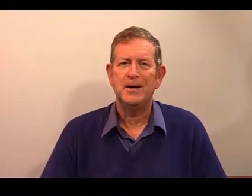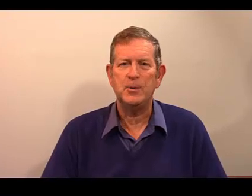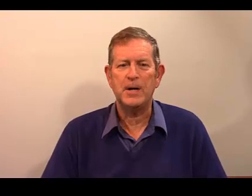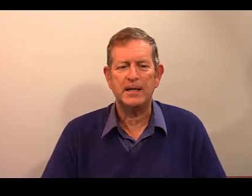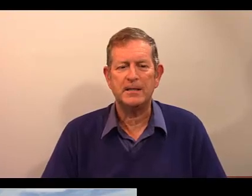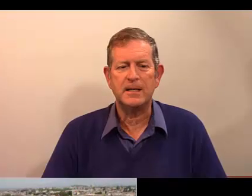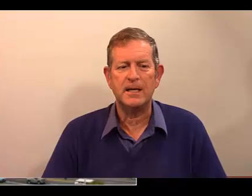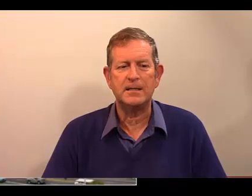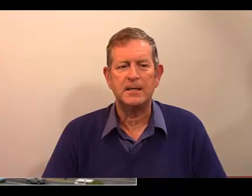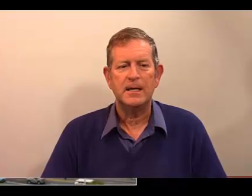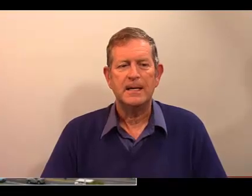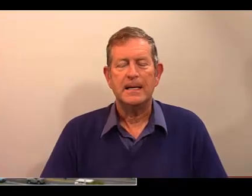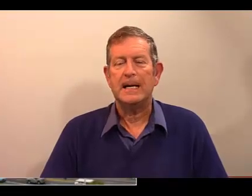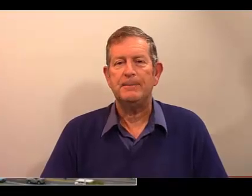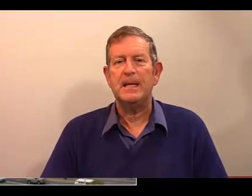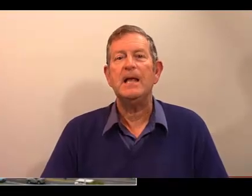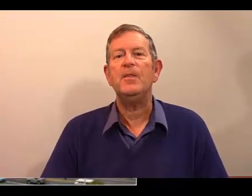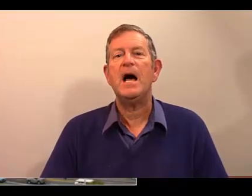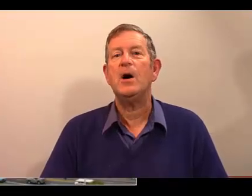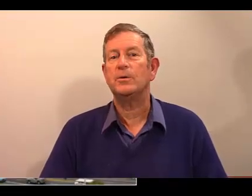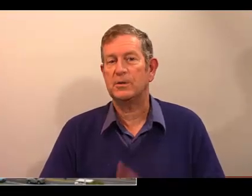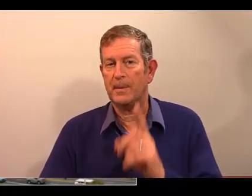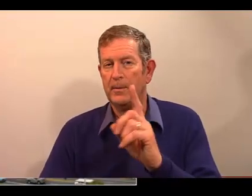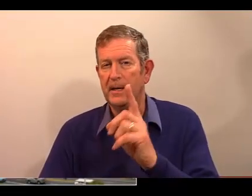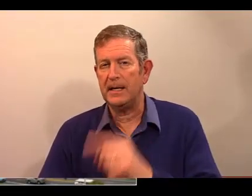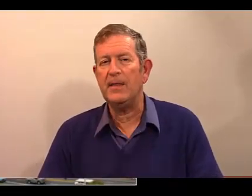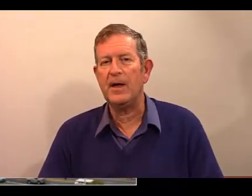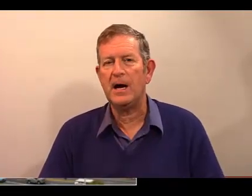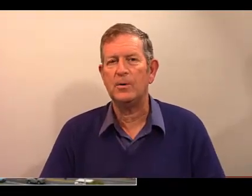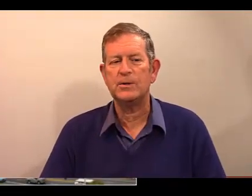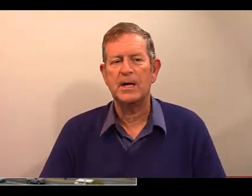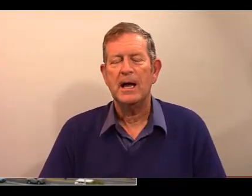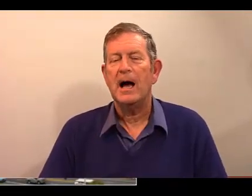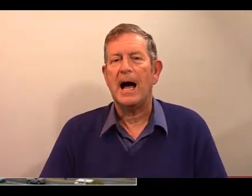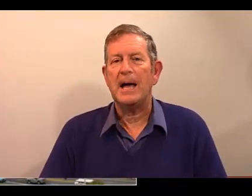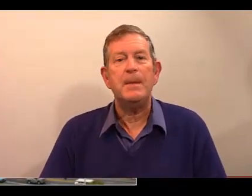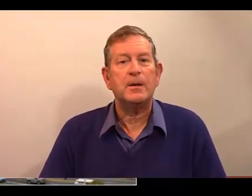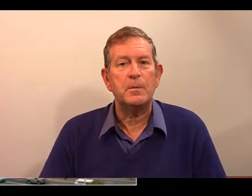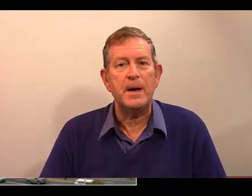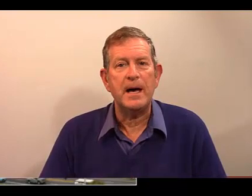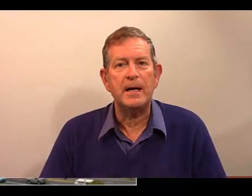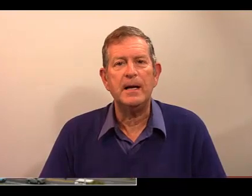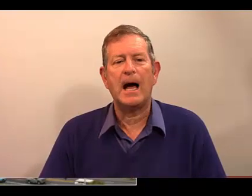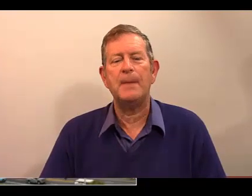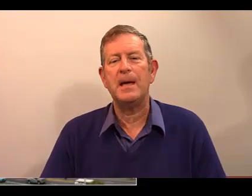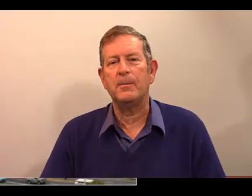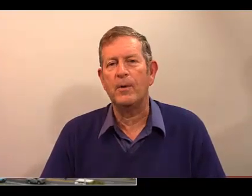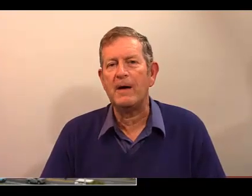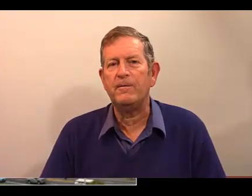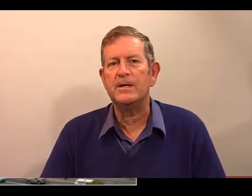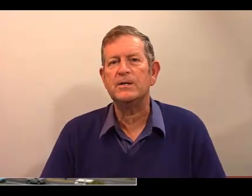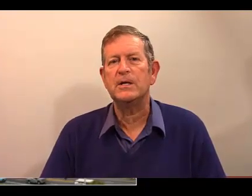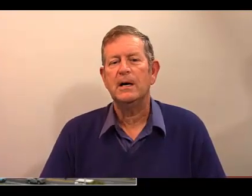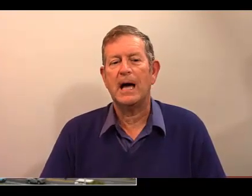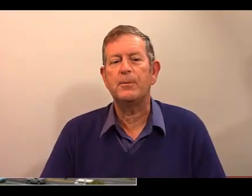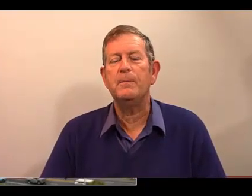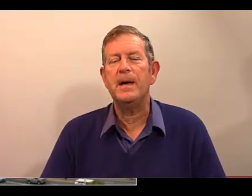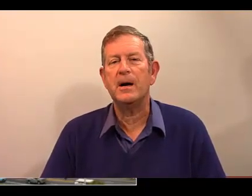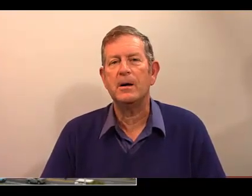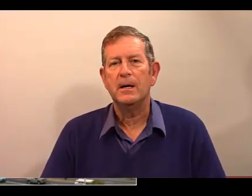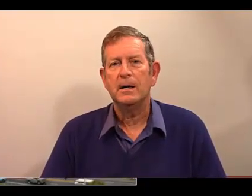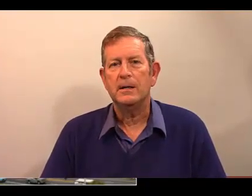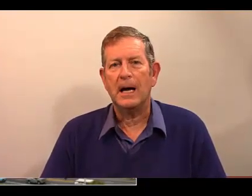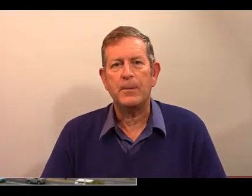live in the United States. In the house, remember that? In the house, I make the bed. I make breakfast.